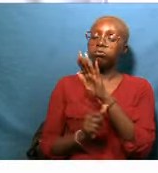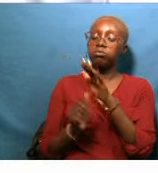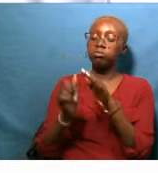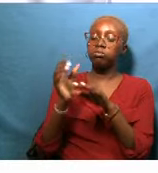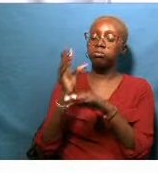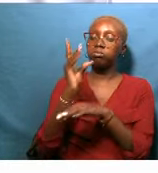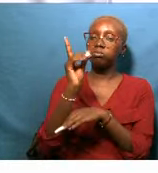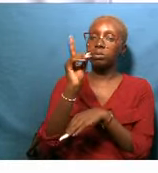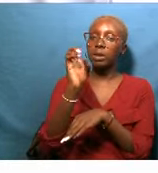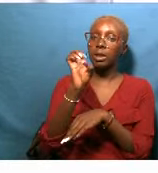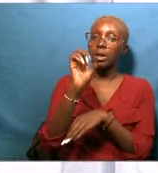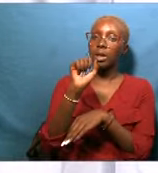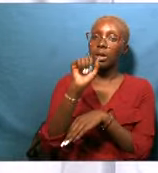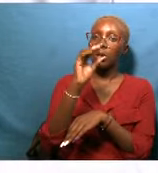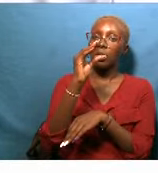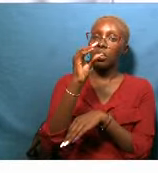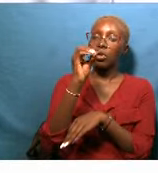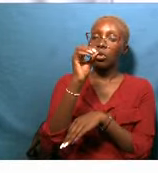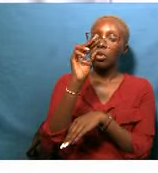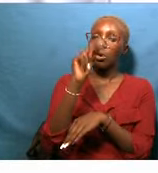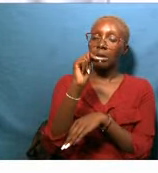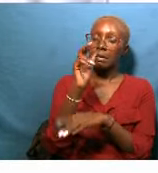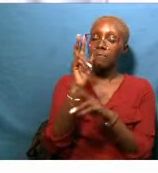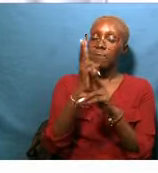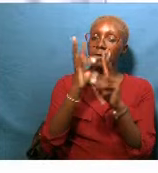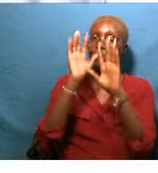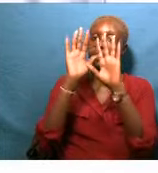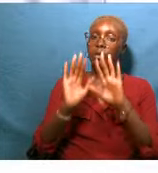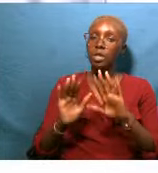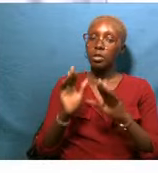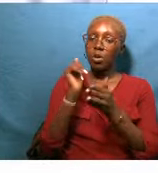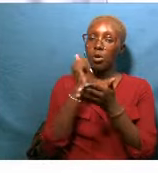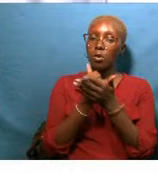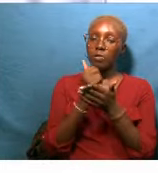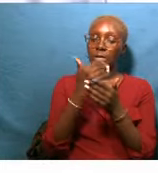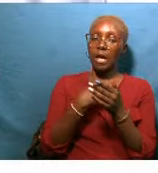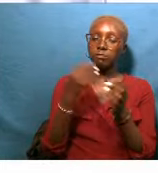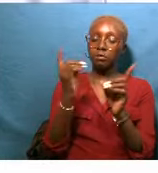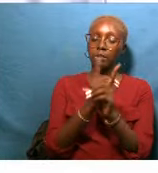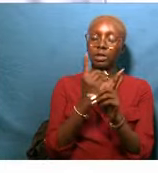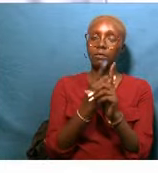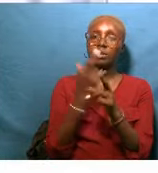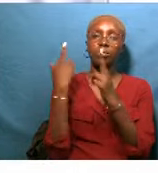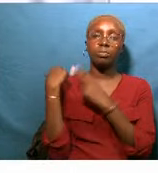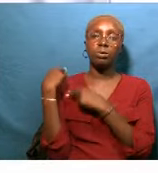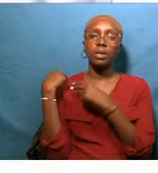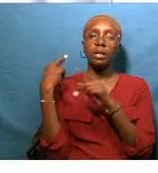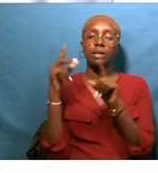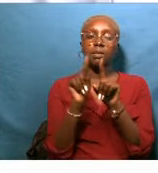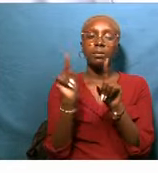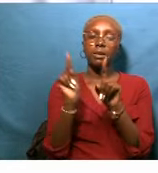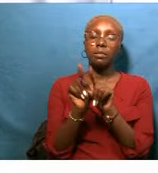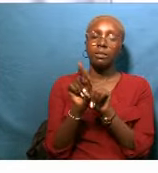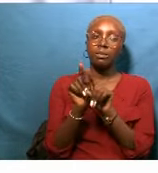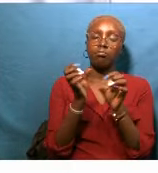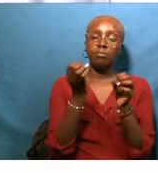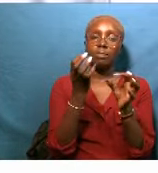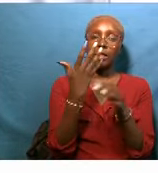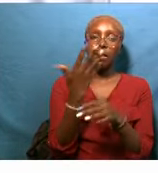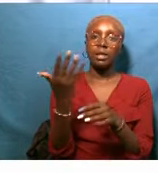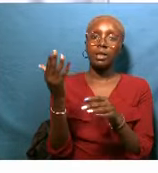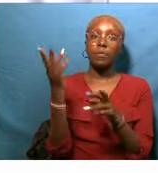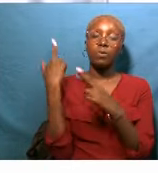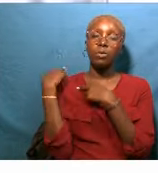is a dignified office in the church, which carries responsibilities with it under the bishop. It is the duty